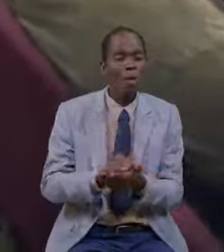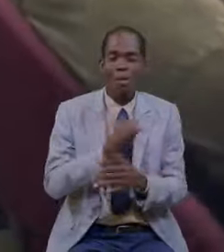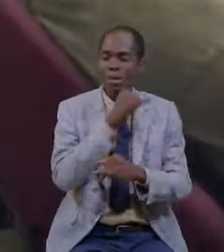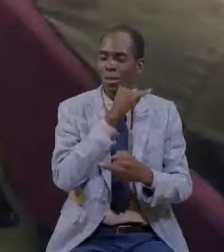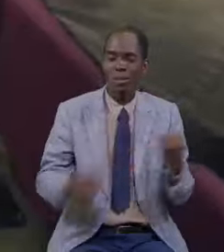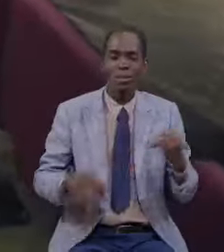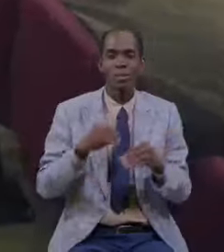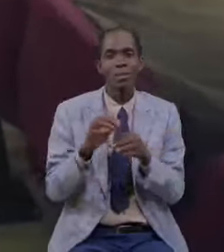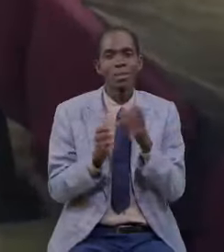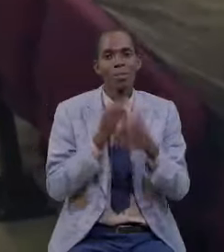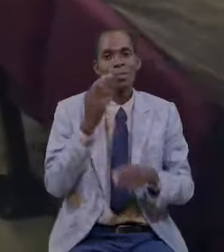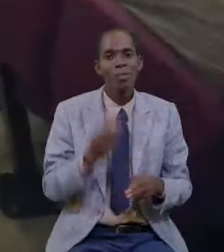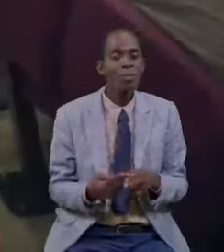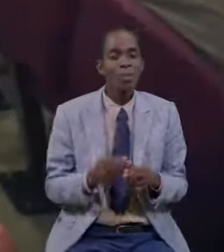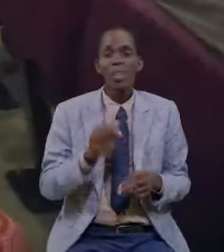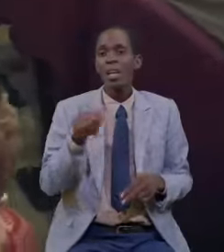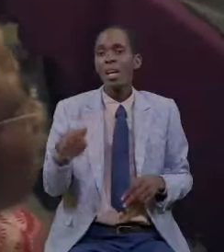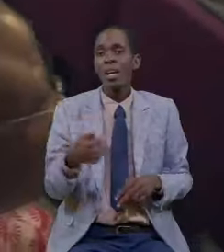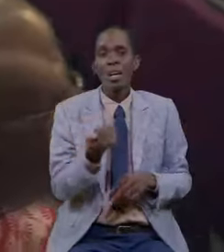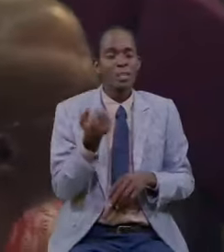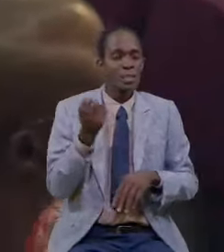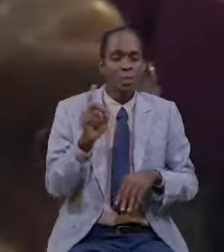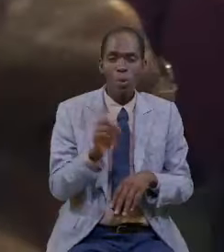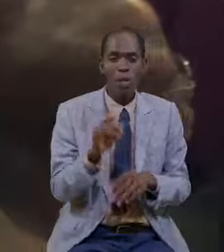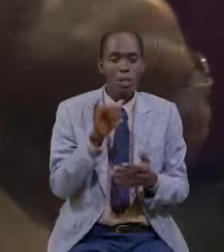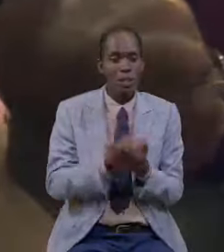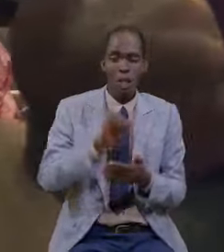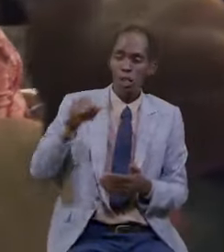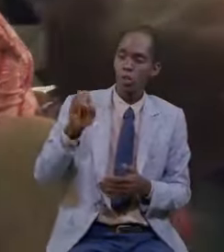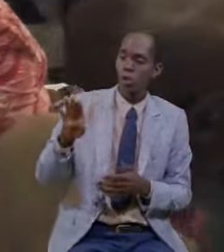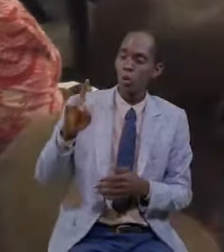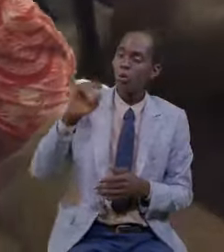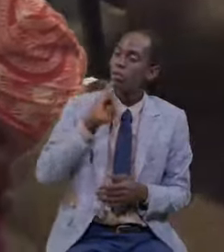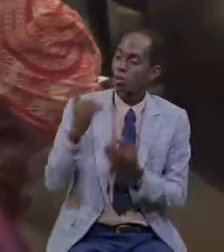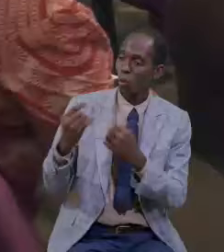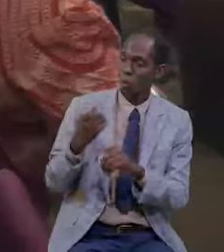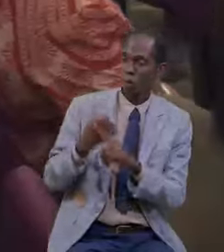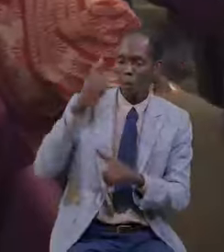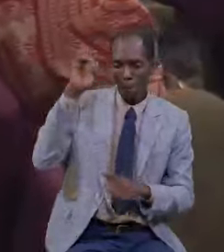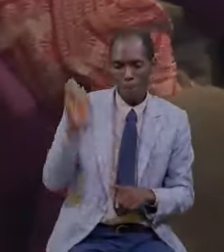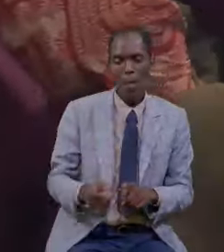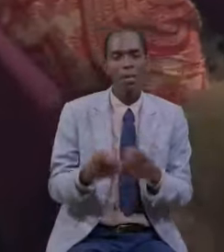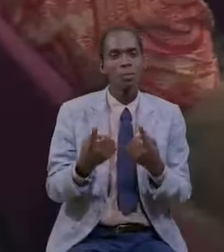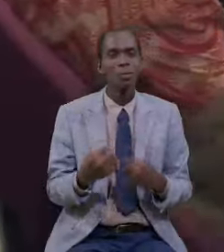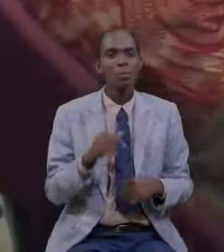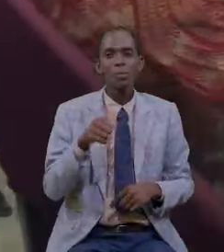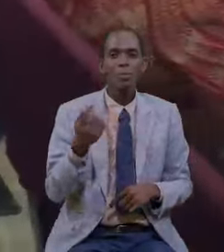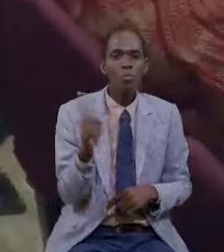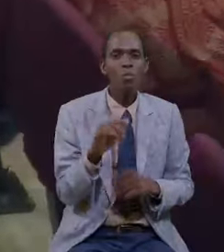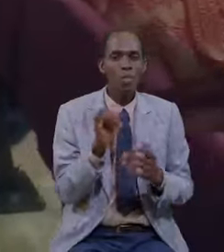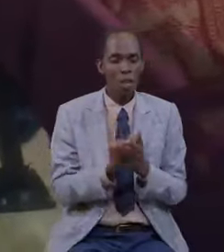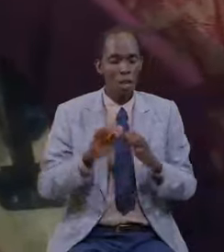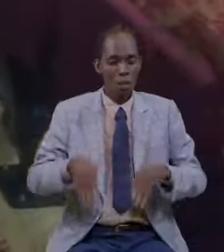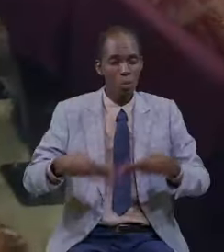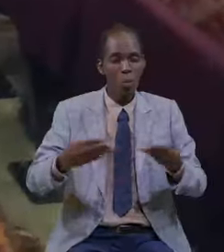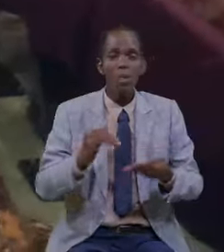Wherever that job is coming from, it must come. Wherever that supply is coming from,